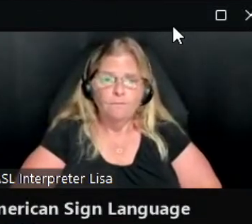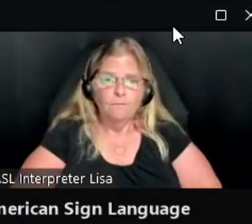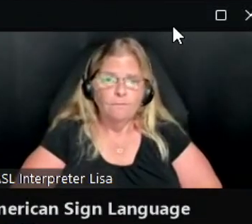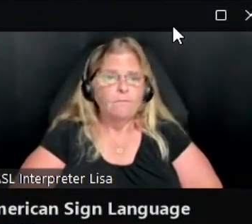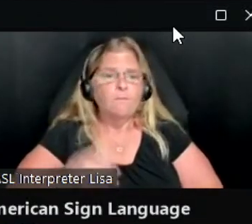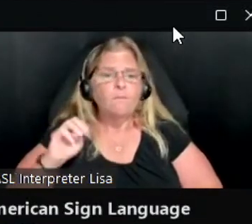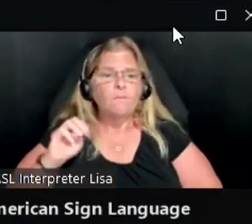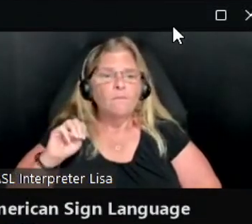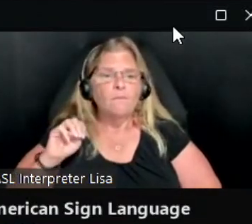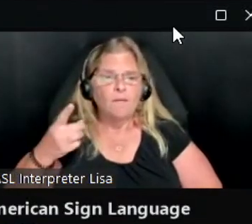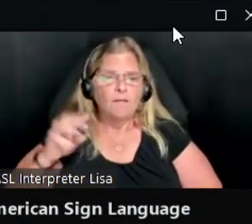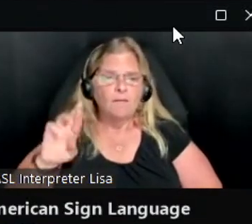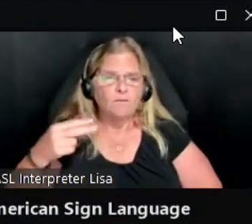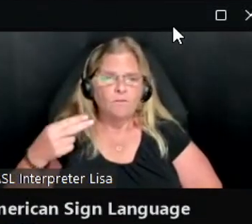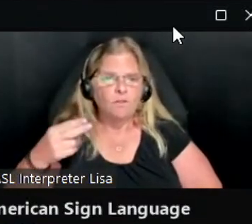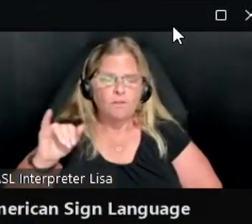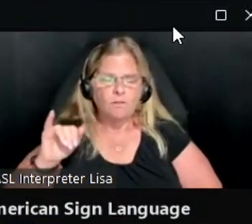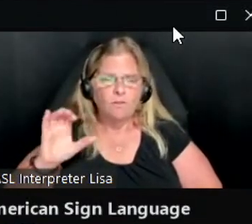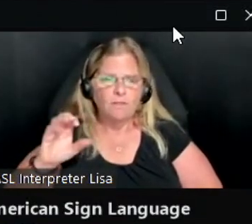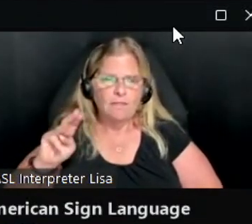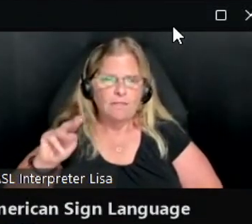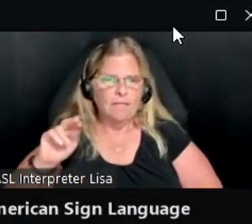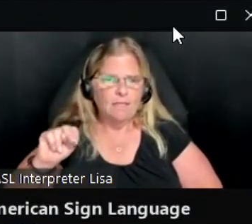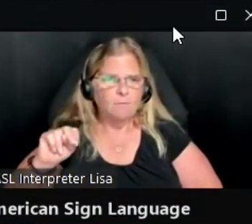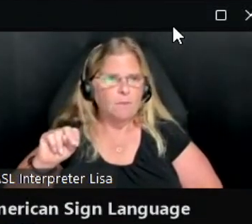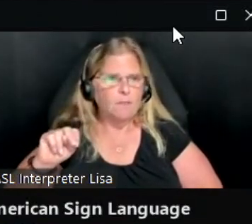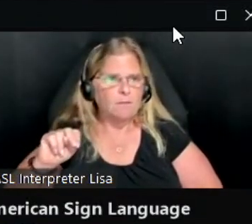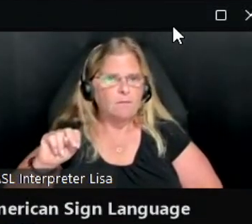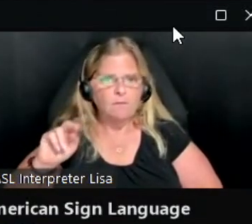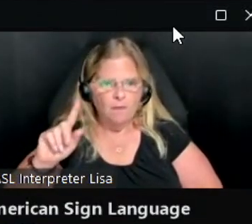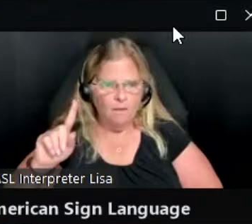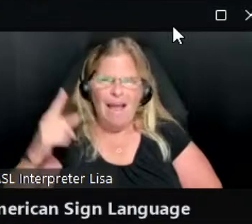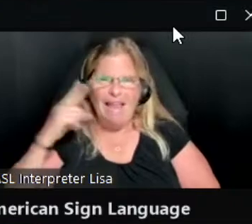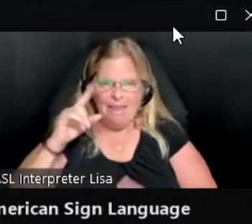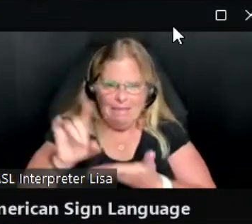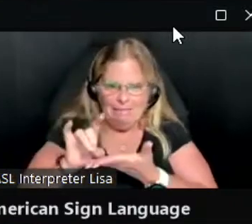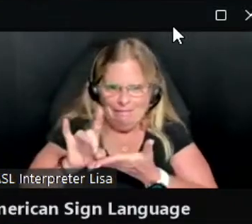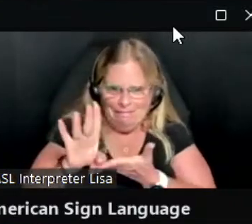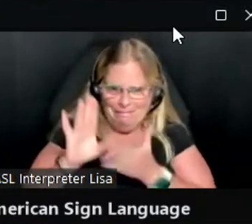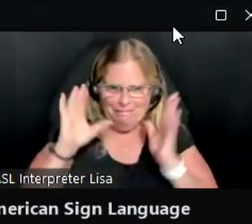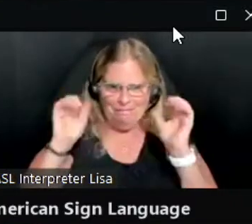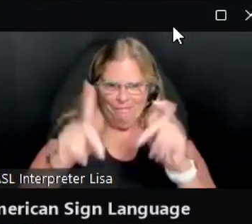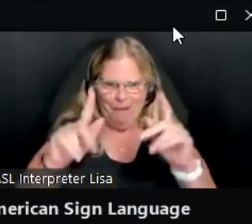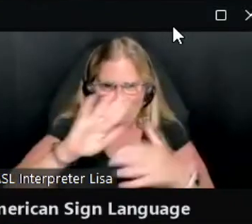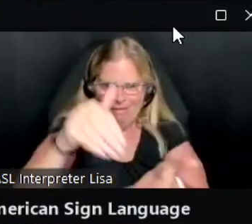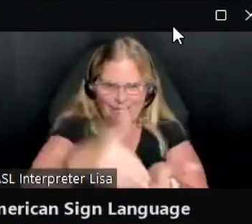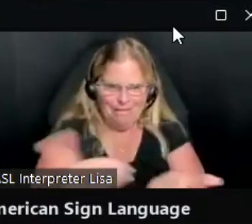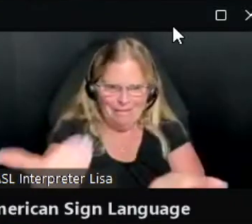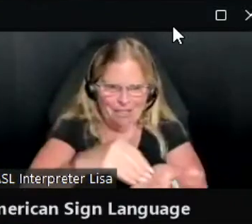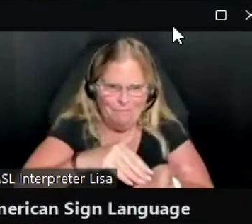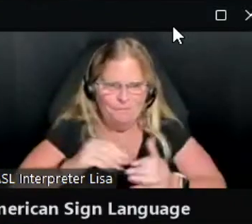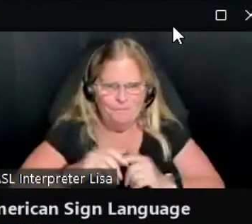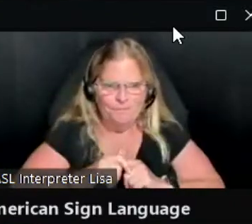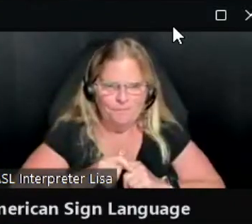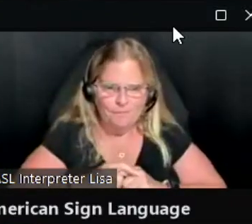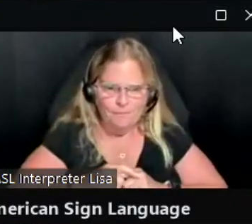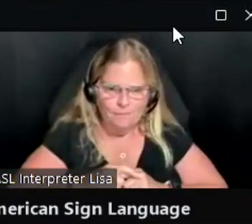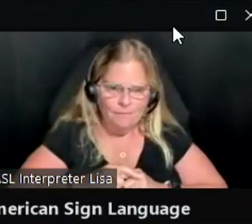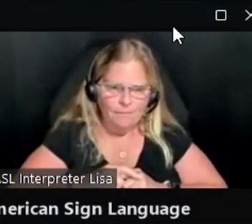Points well taken. I think we may be getting the boot in a minute. So let's move on to the next question.